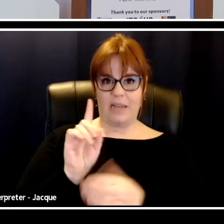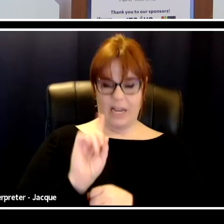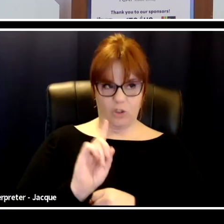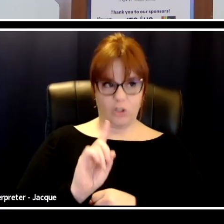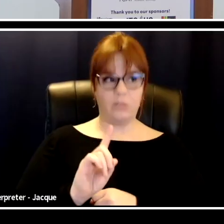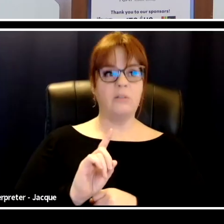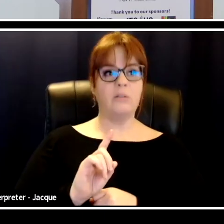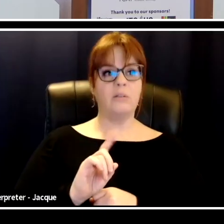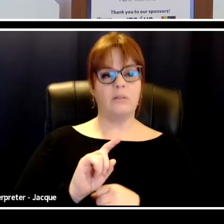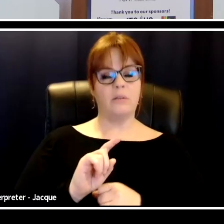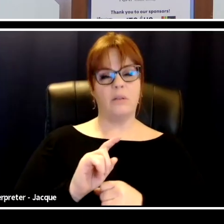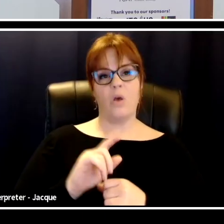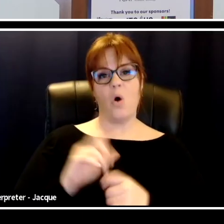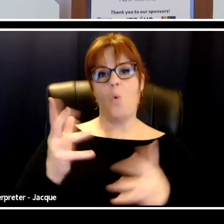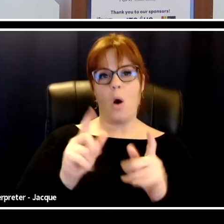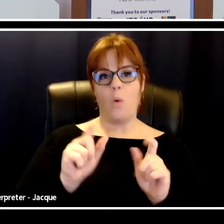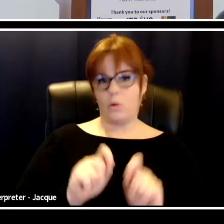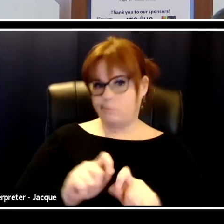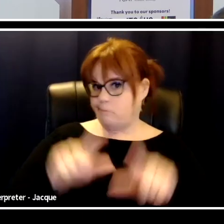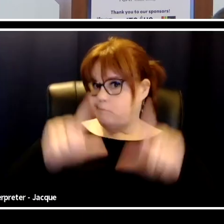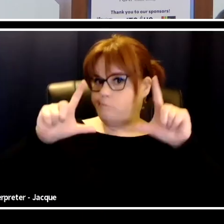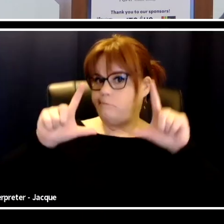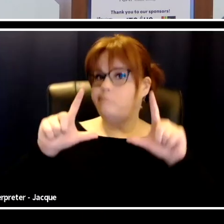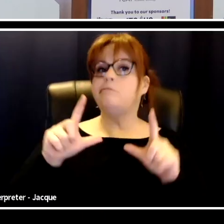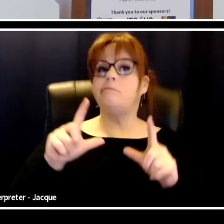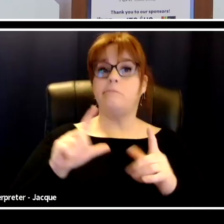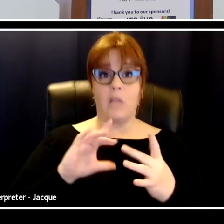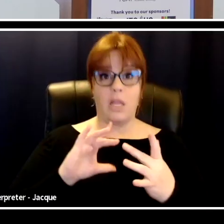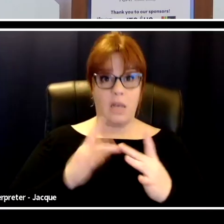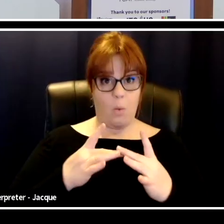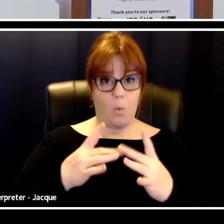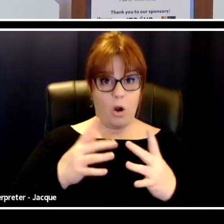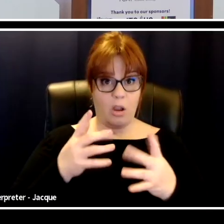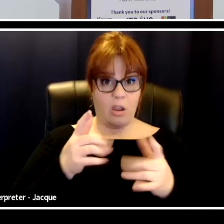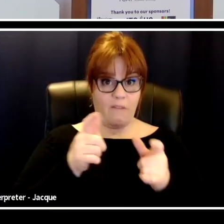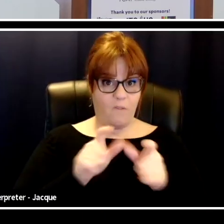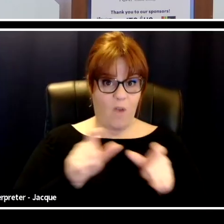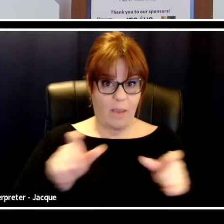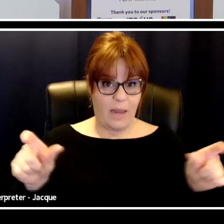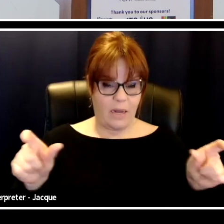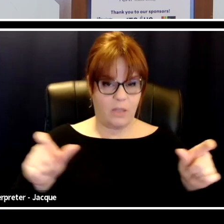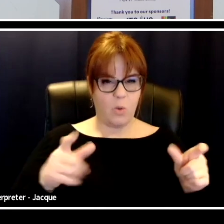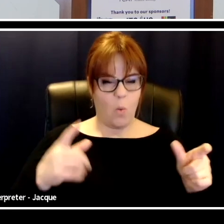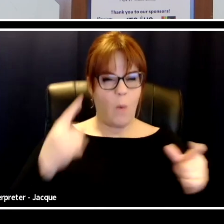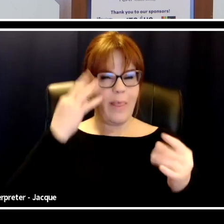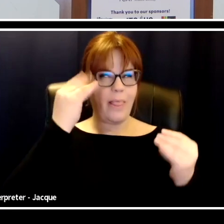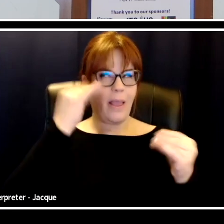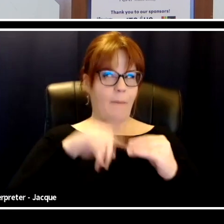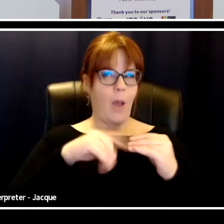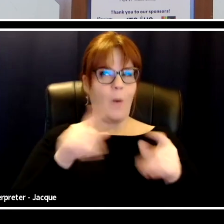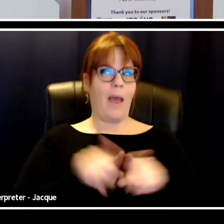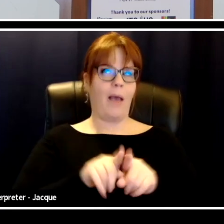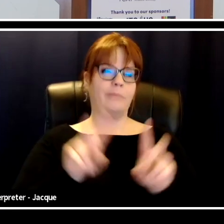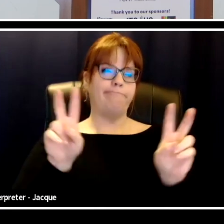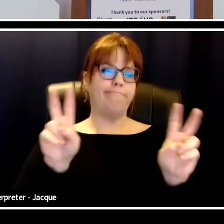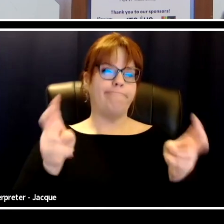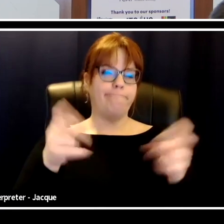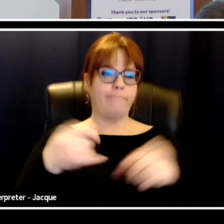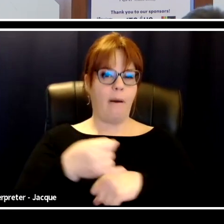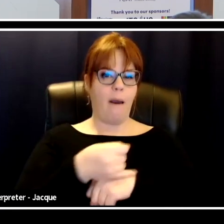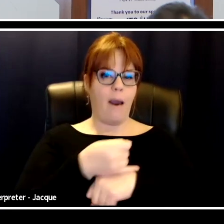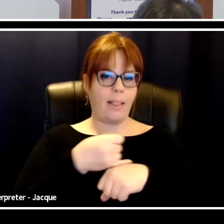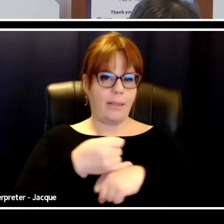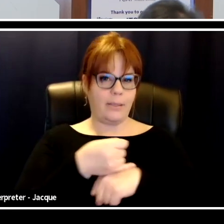we're drilling into here is whether the network has been fragmented into what we kind of think of as islands, so kind of independent sections or